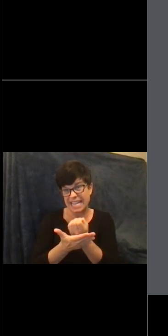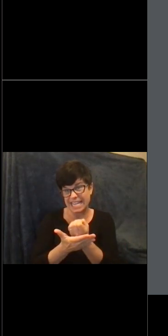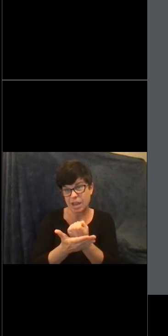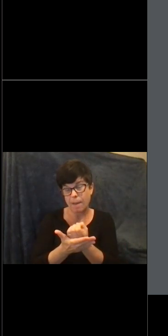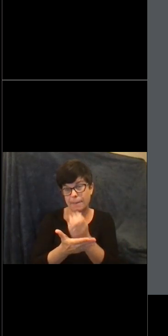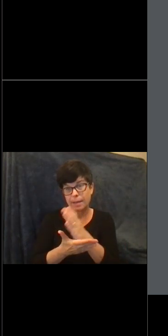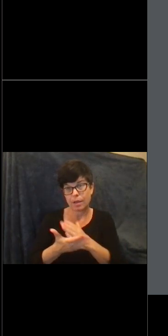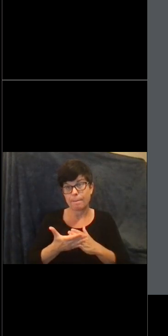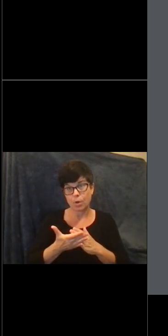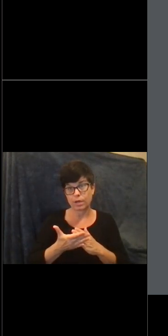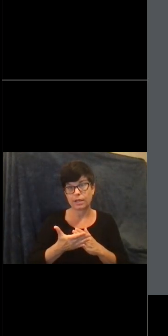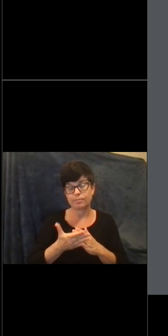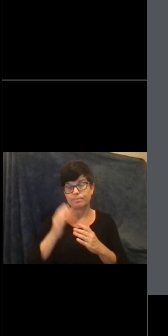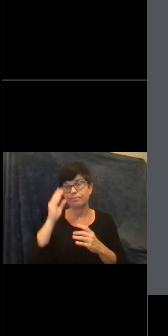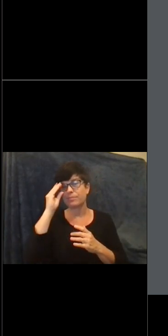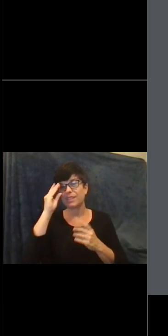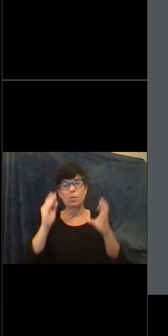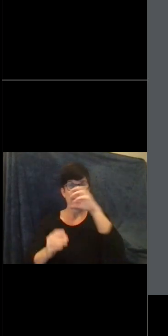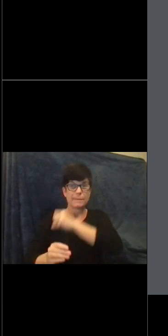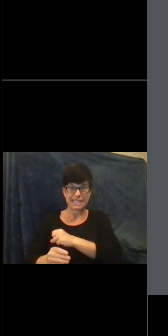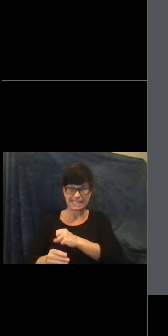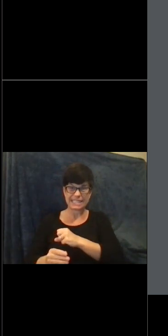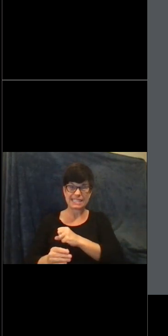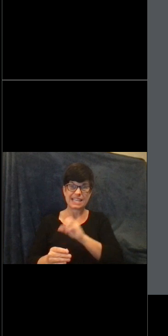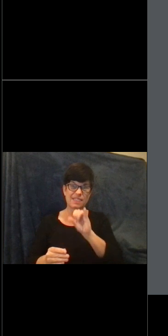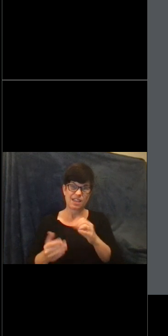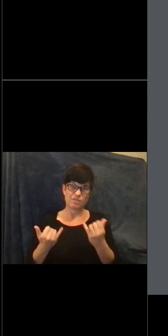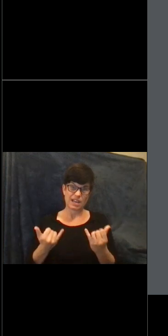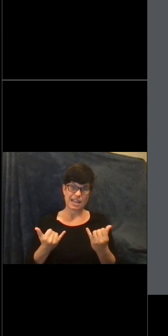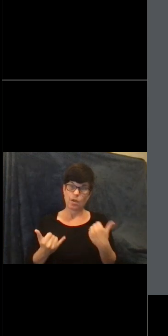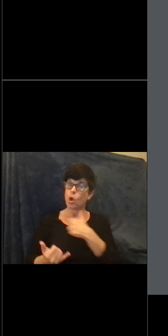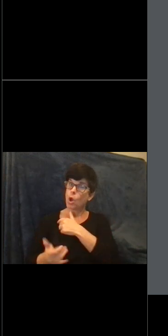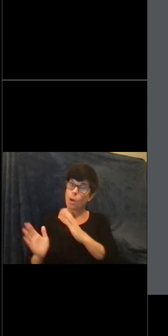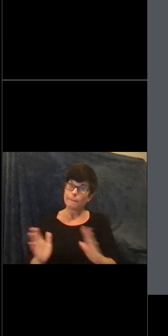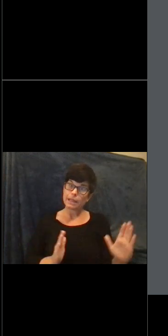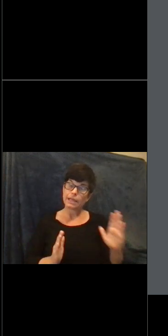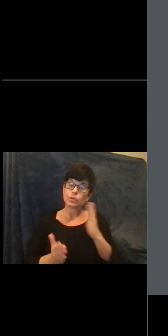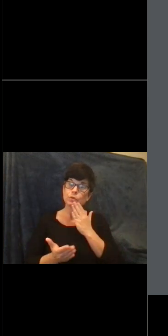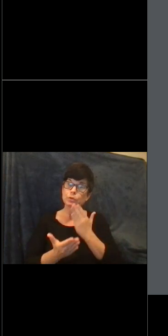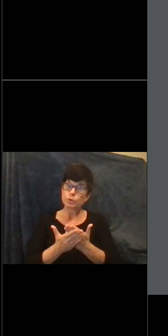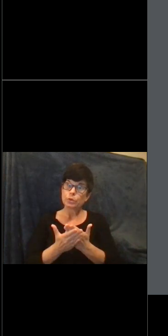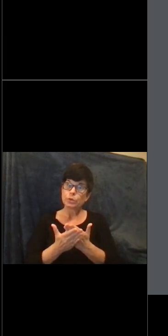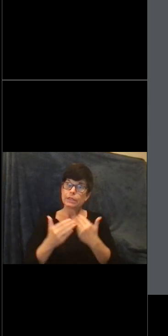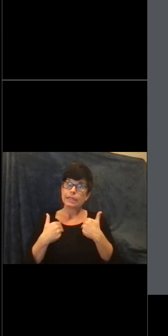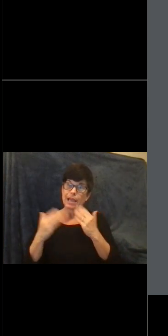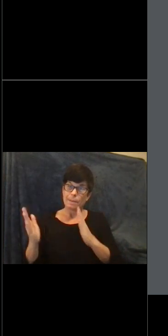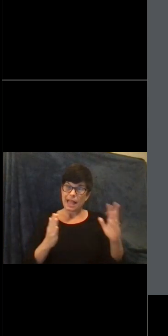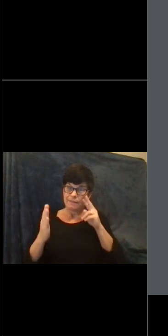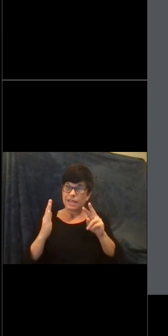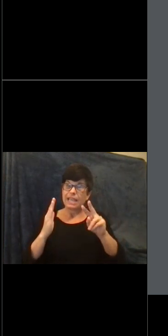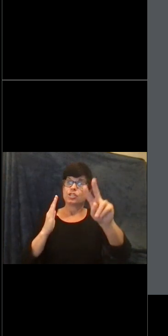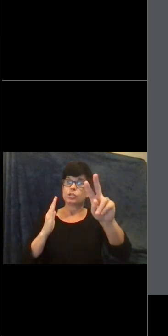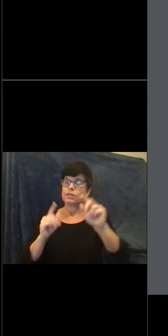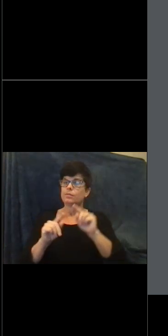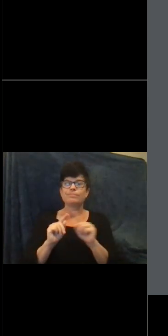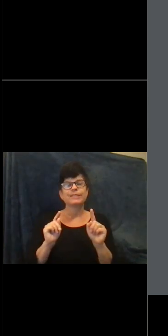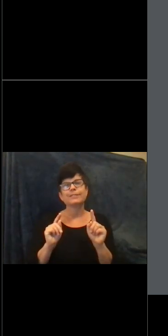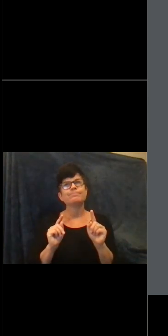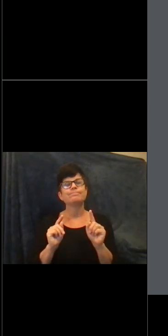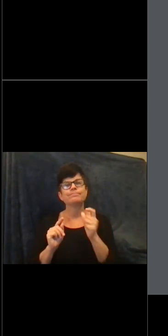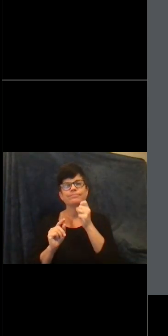this, because that's something we're missing. Our plan is good in that it has some planning vision, but it doesn't have a value